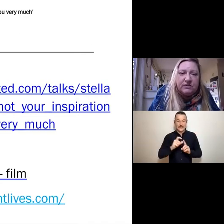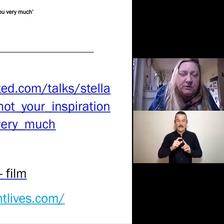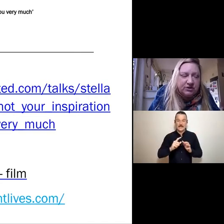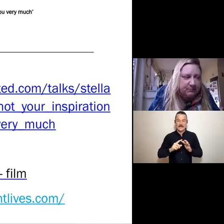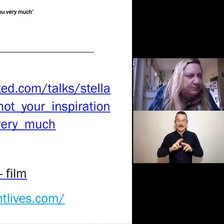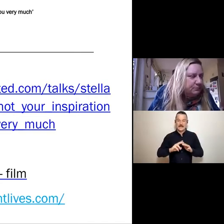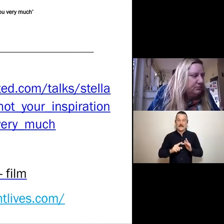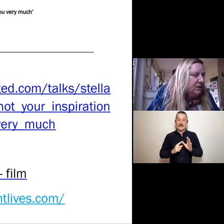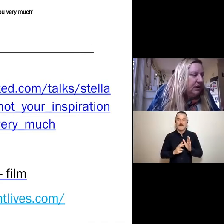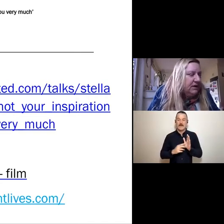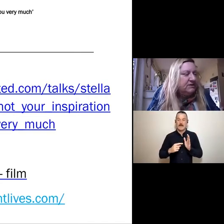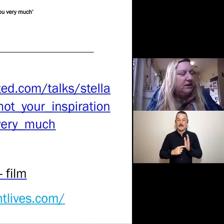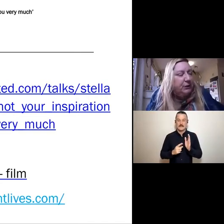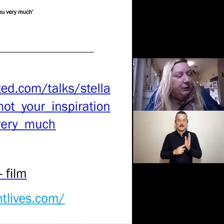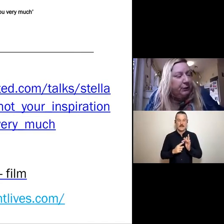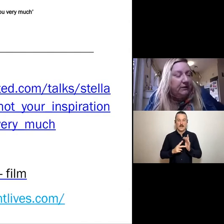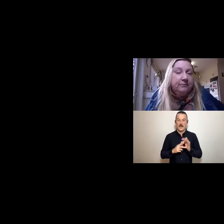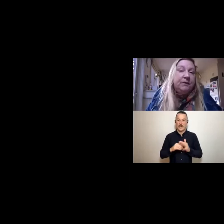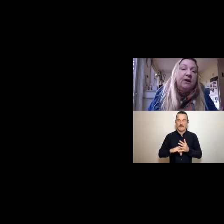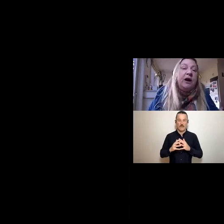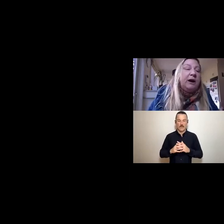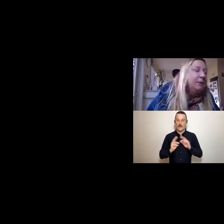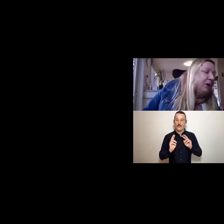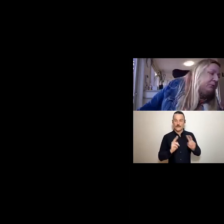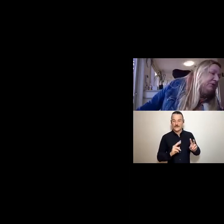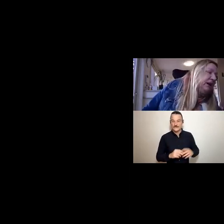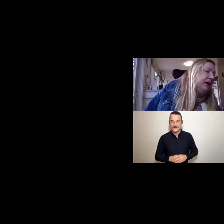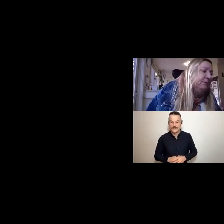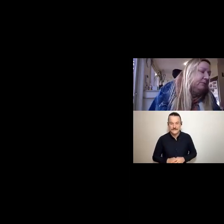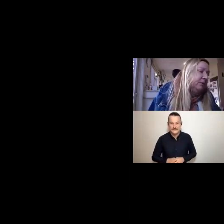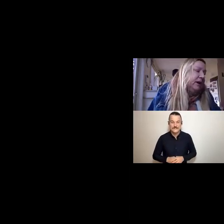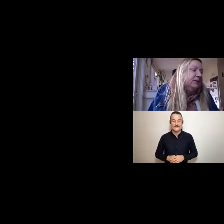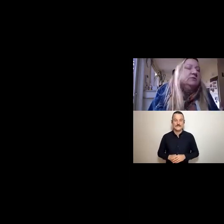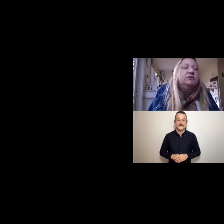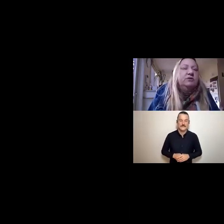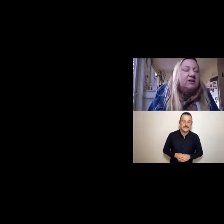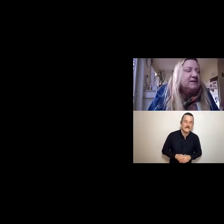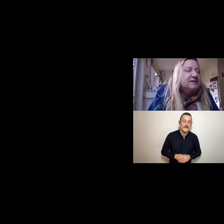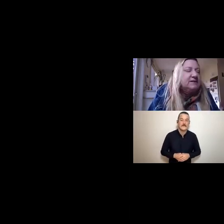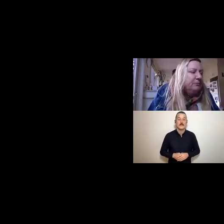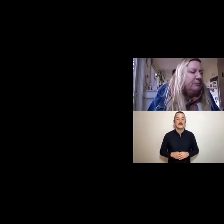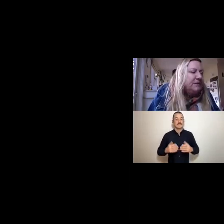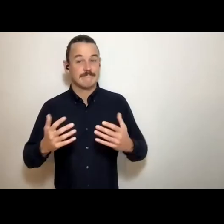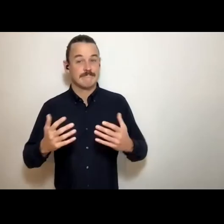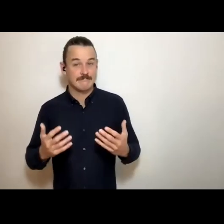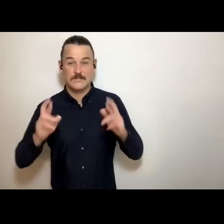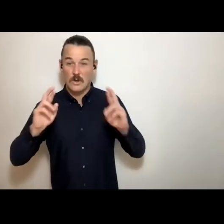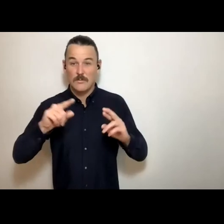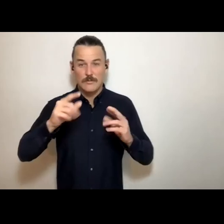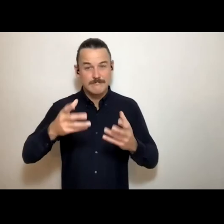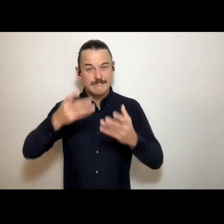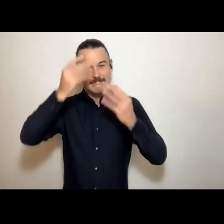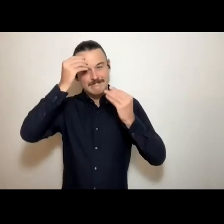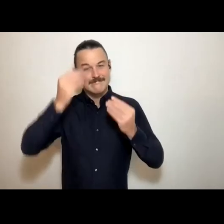good one to watch. So, in concluding, I hope you've sort of got something from this little glimpse into